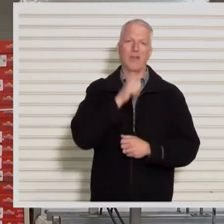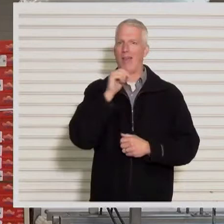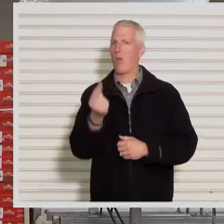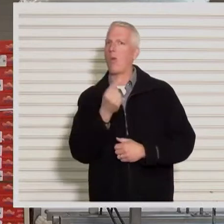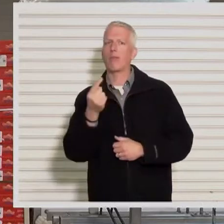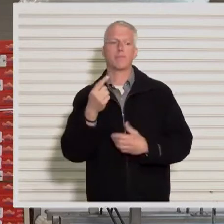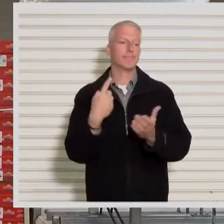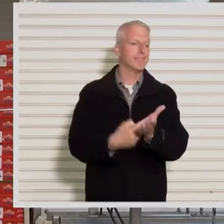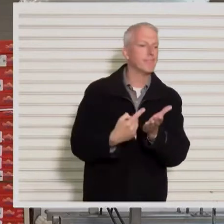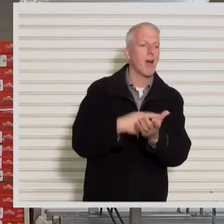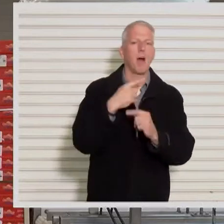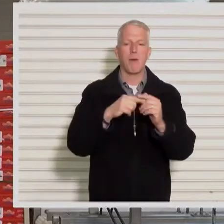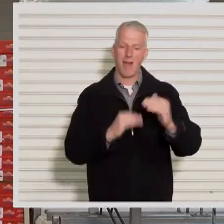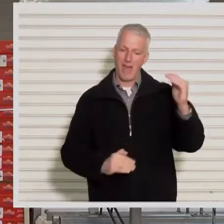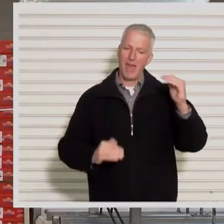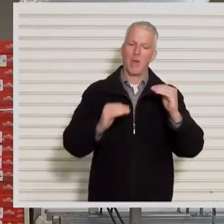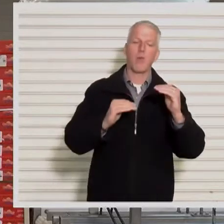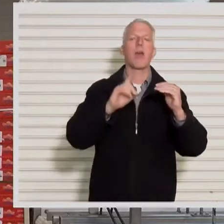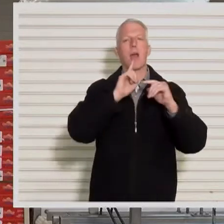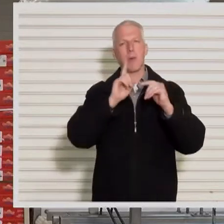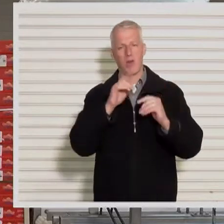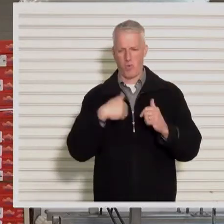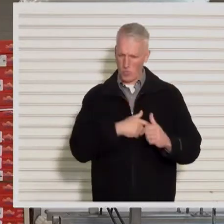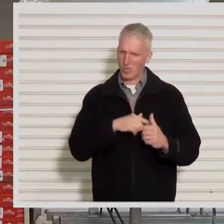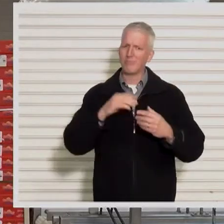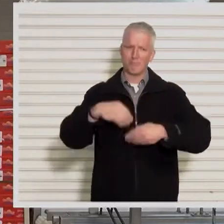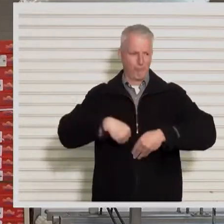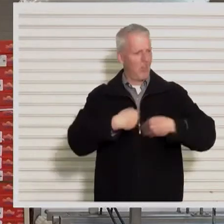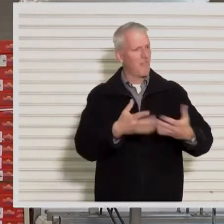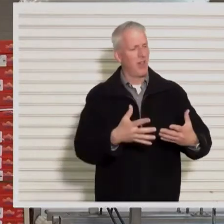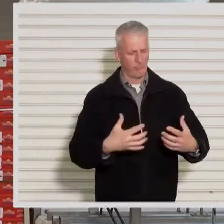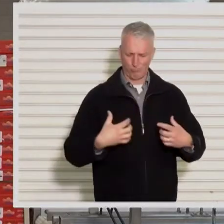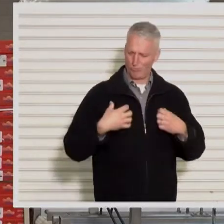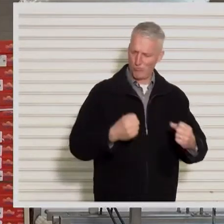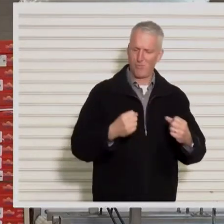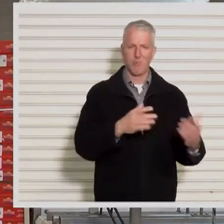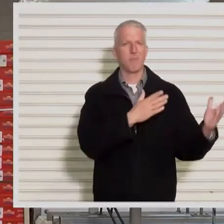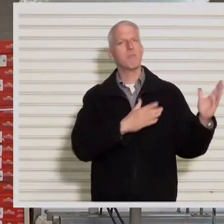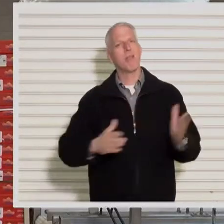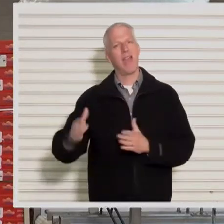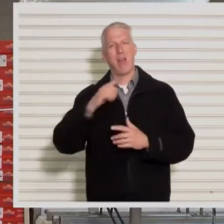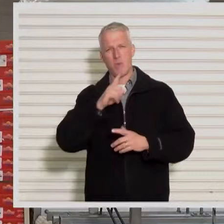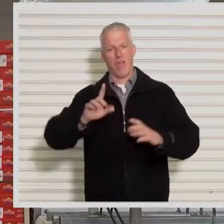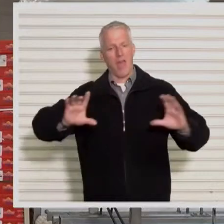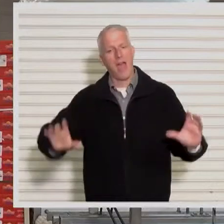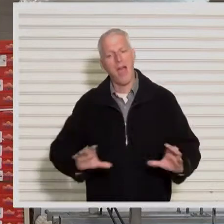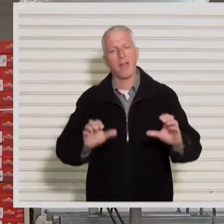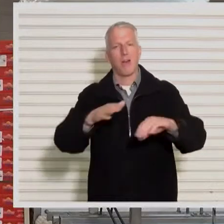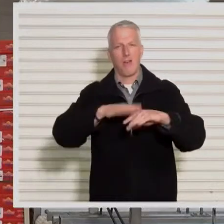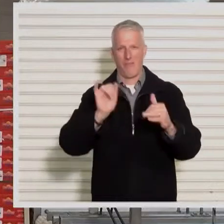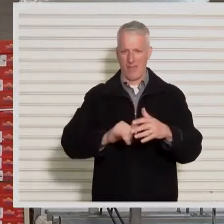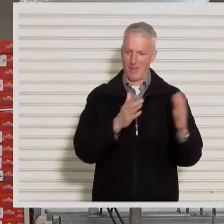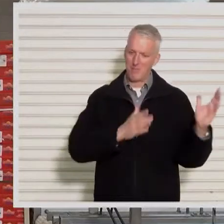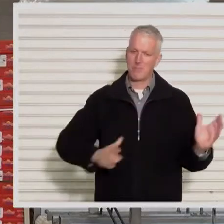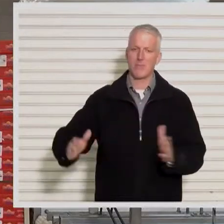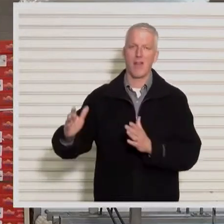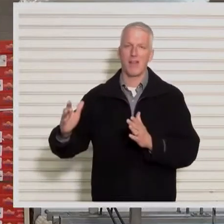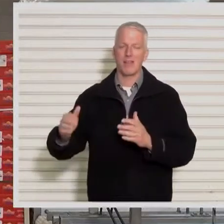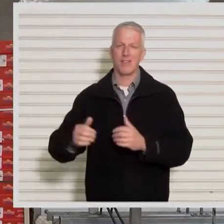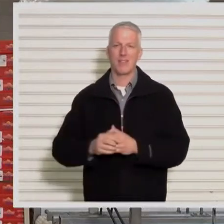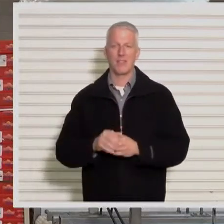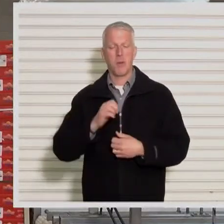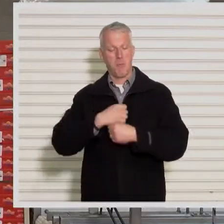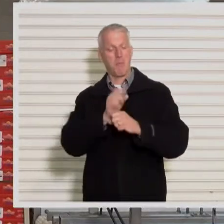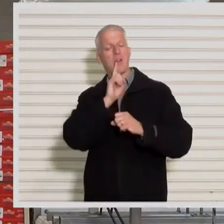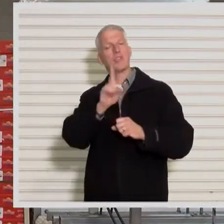talk about equity, but more so that we deliver a solid plan and act on that plan to make